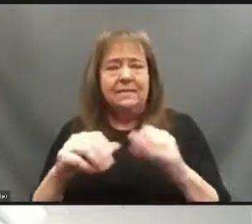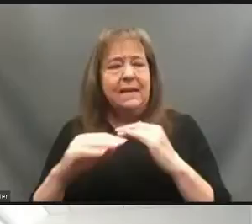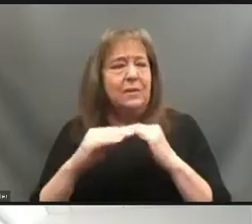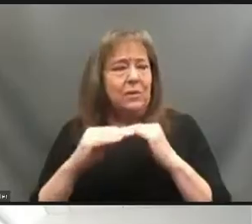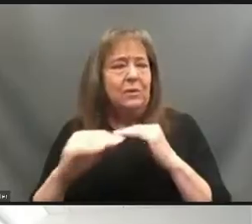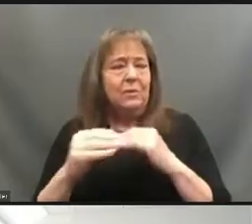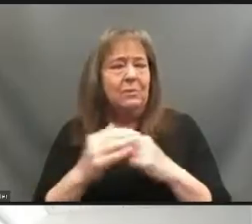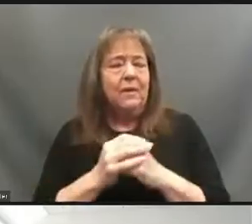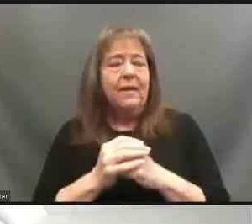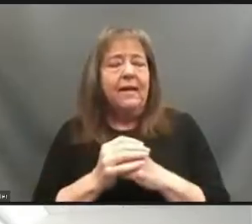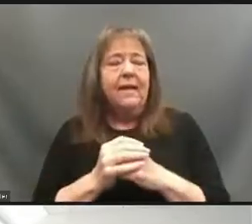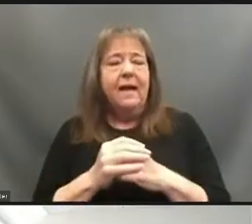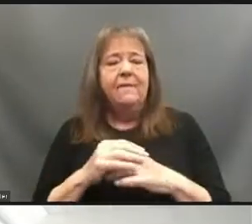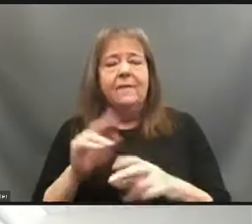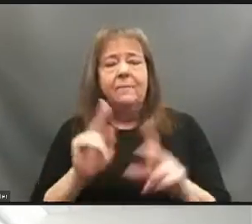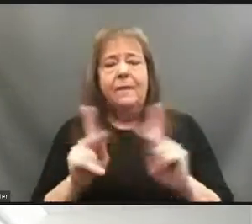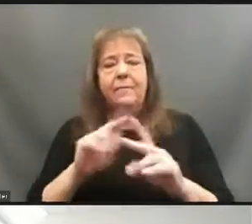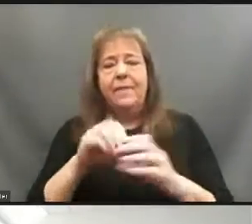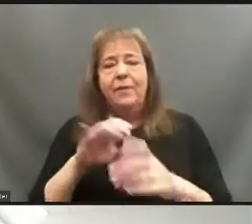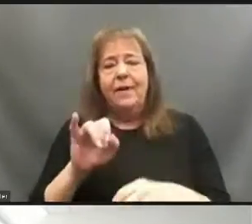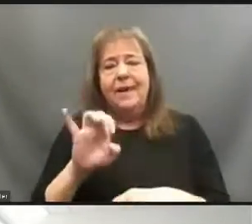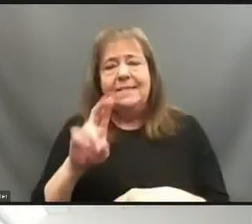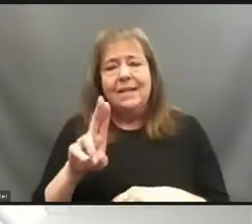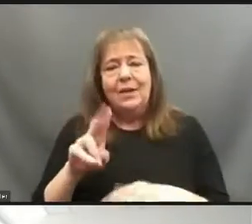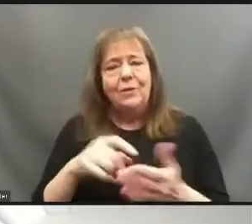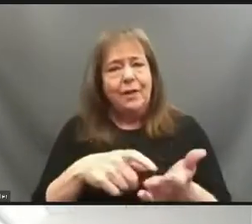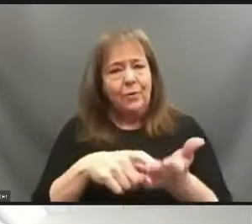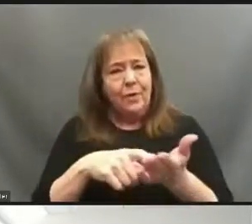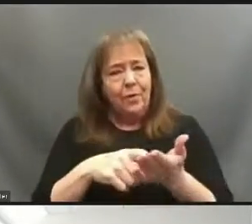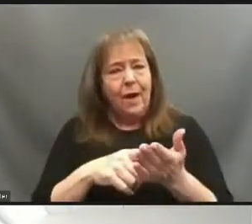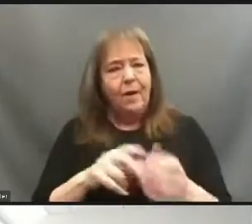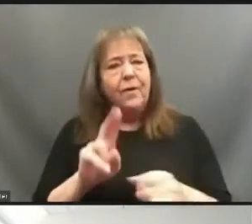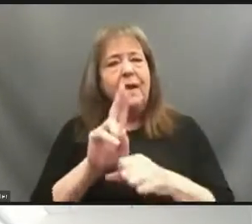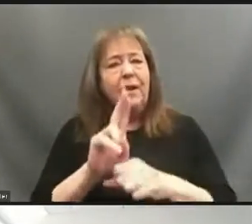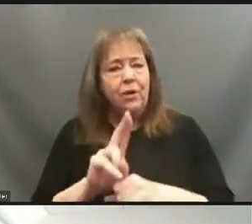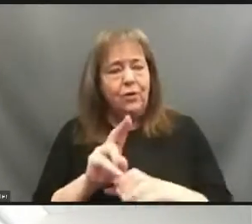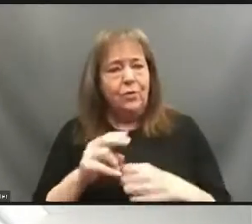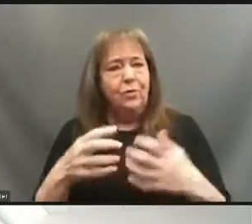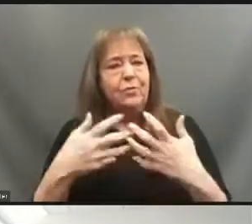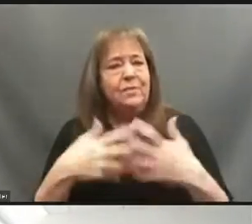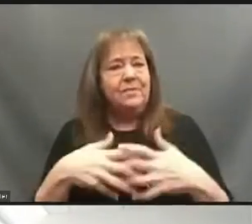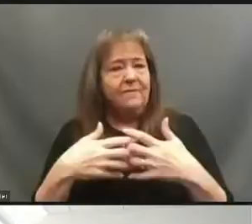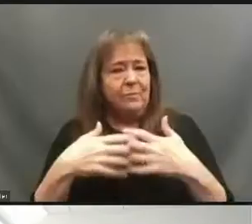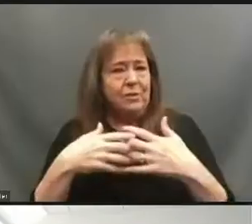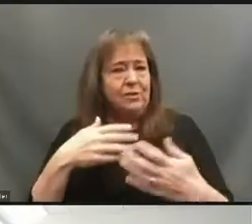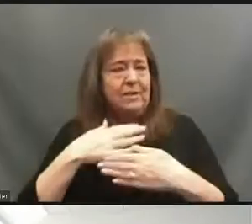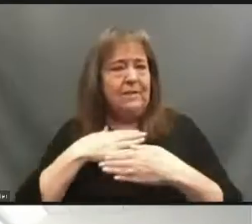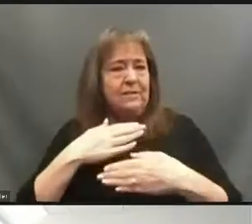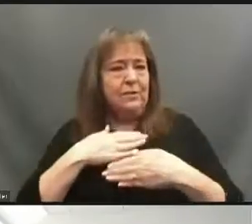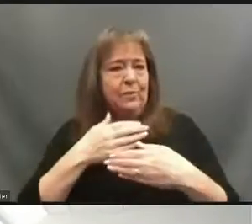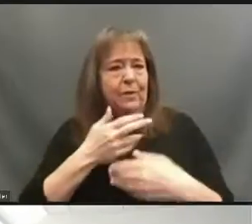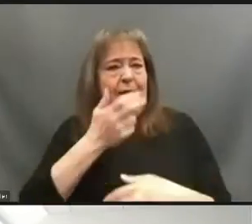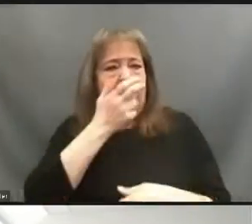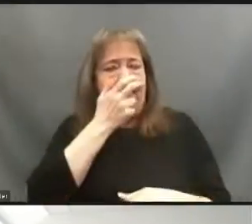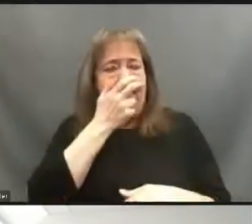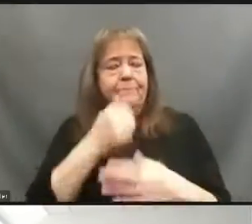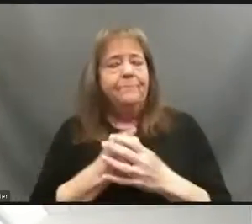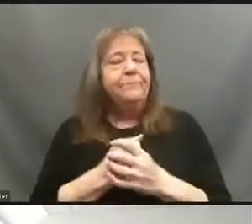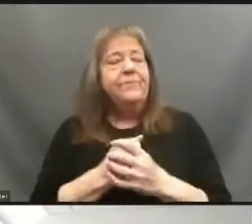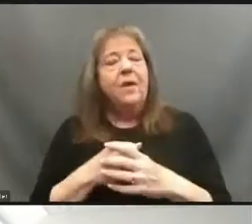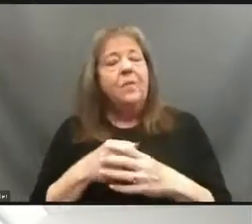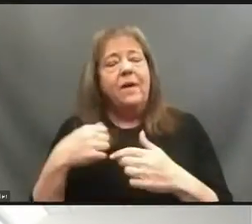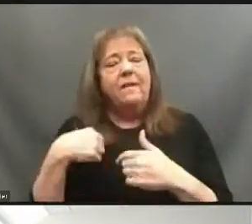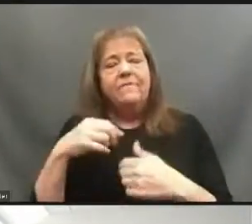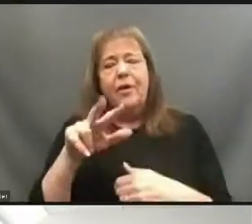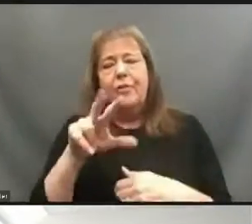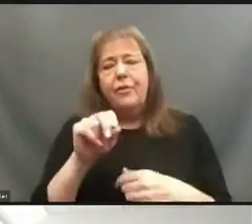of the total that are in the ICU that are requiring mechanical ventilation. We're still seeing anywhere from 30 to 40